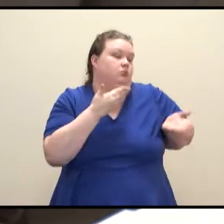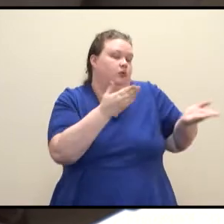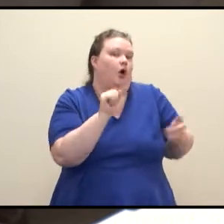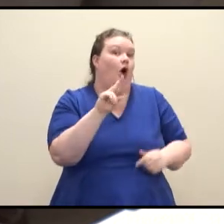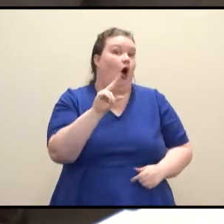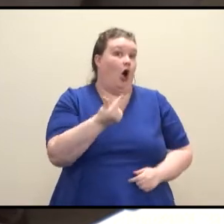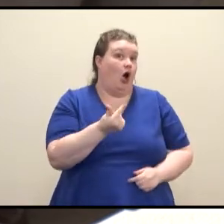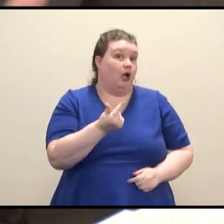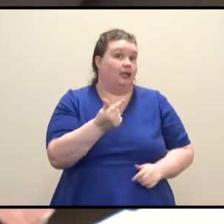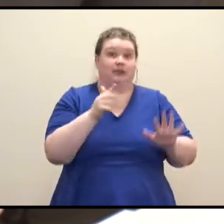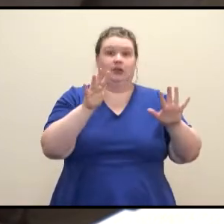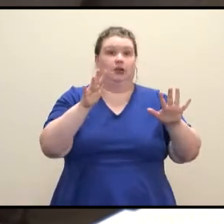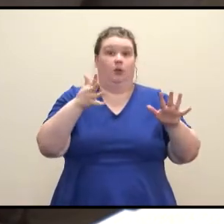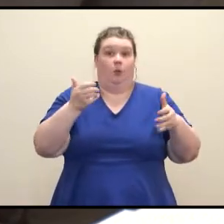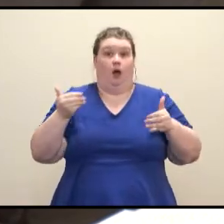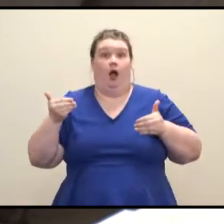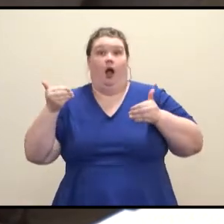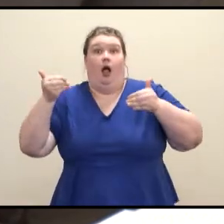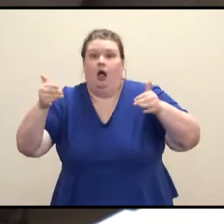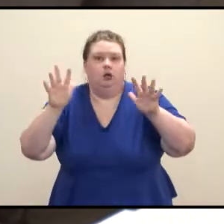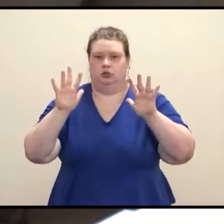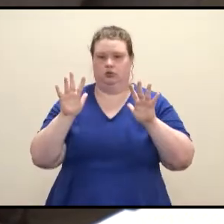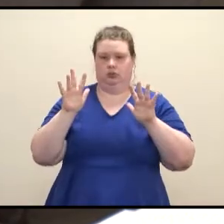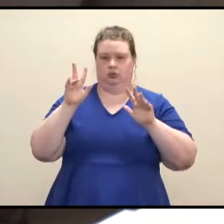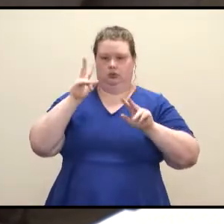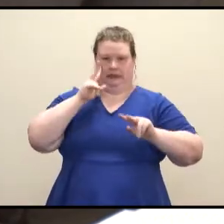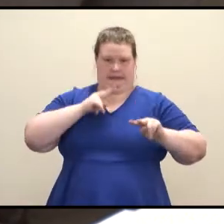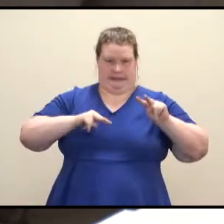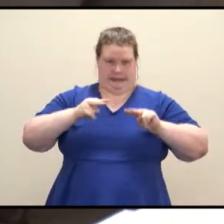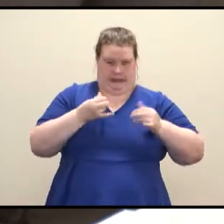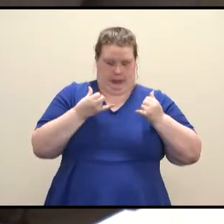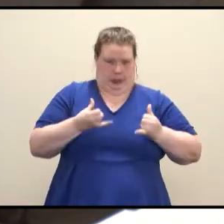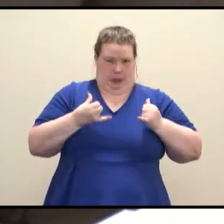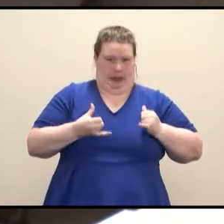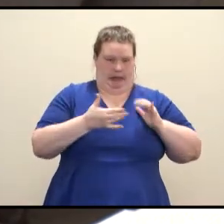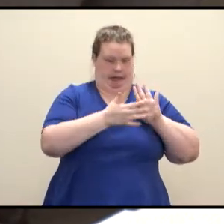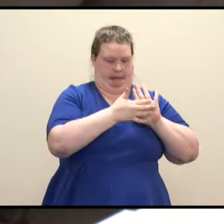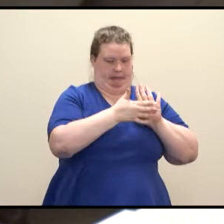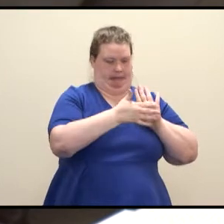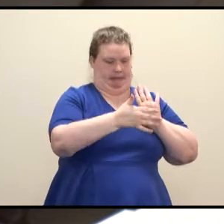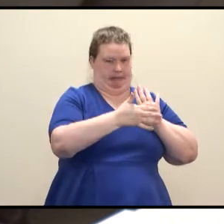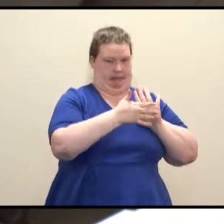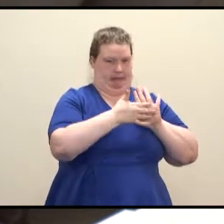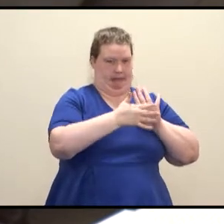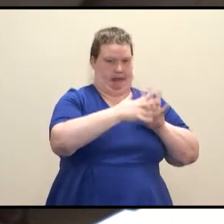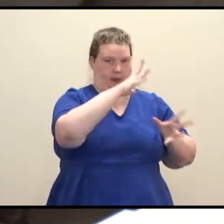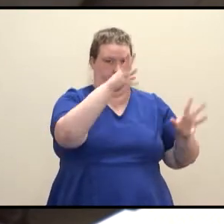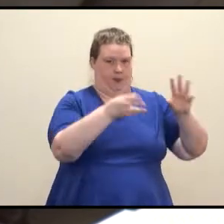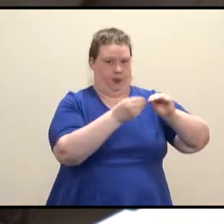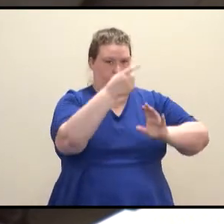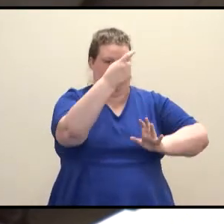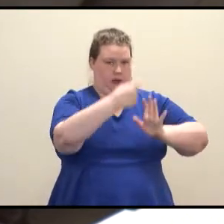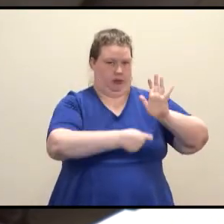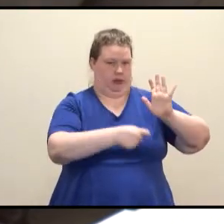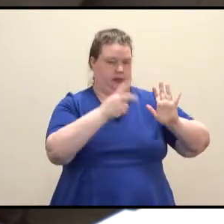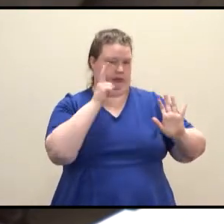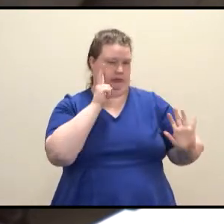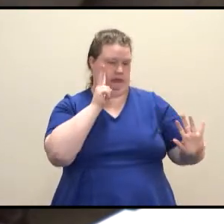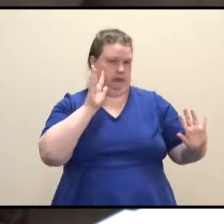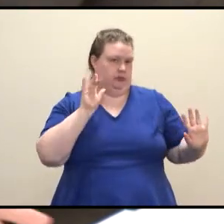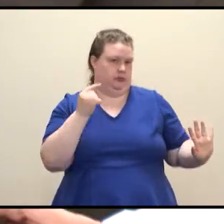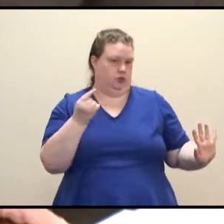don't want to move forward with any other alternates until we see how we're doing on the overall total project cost.